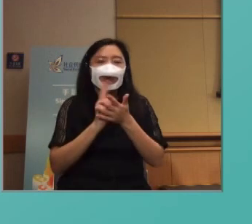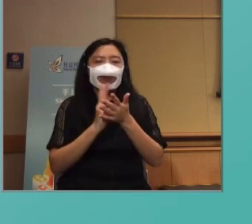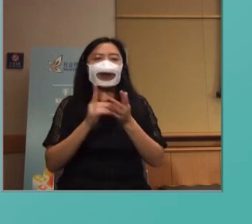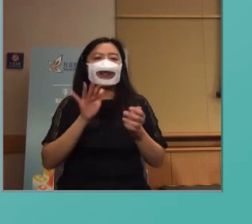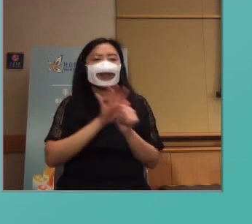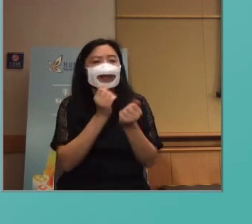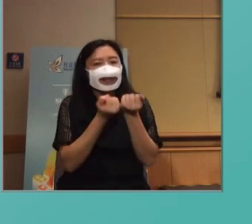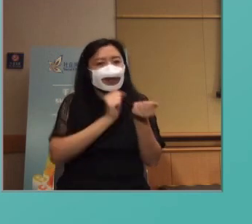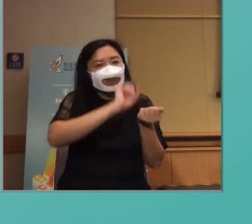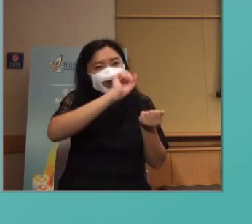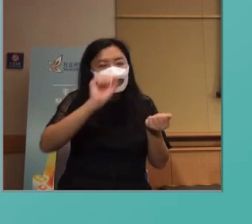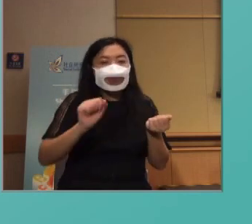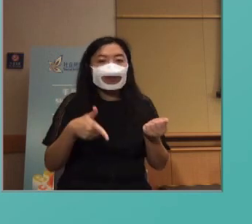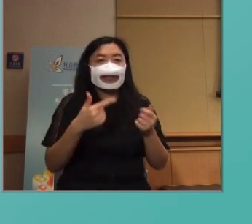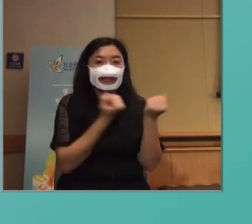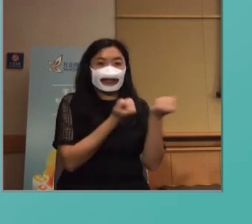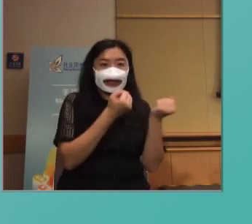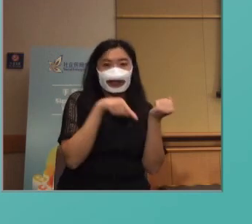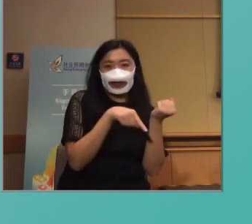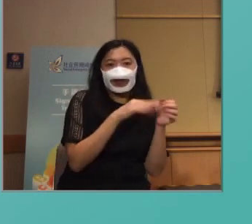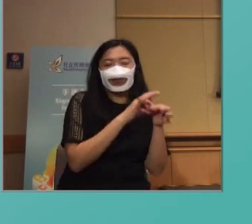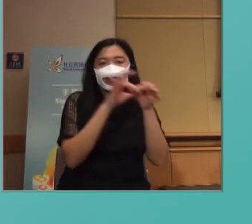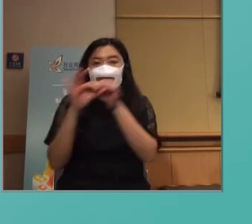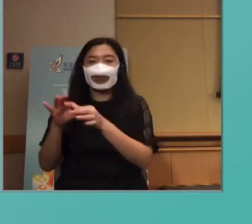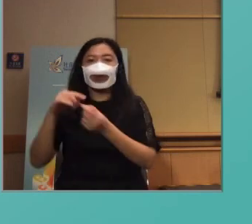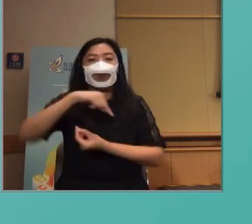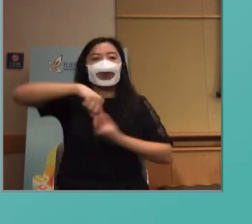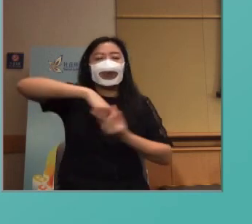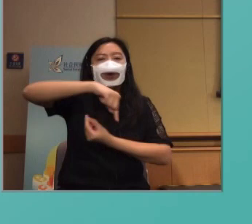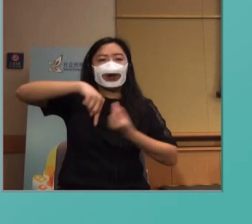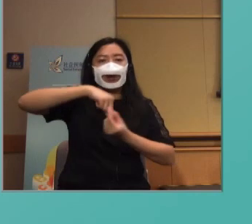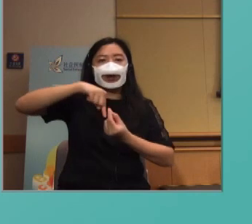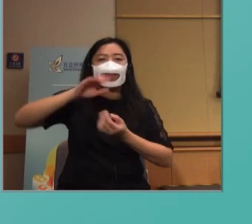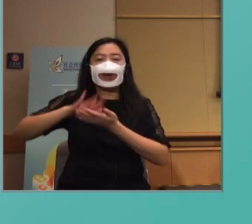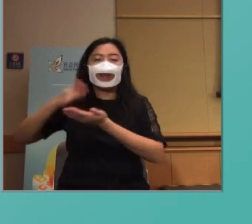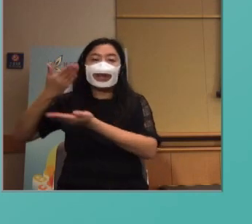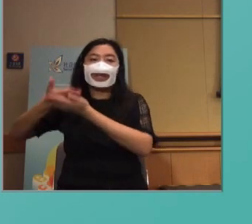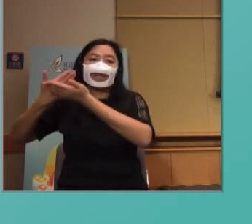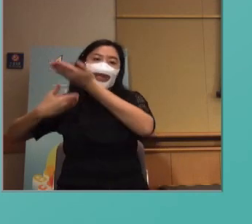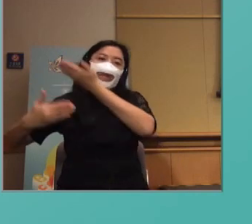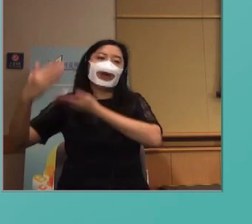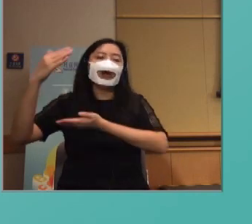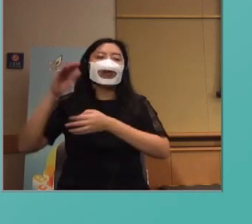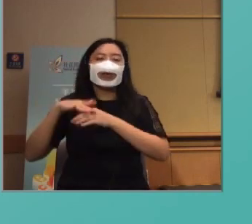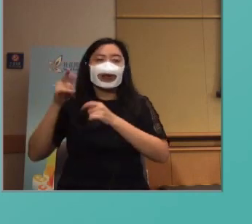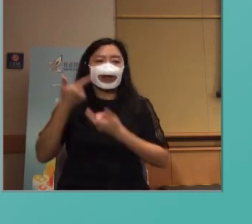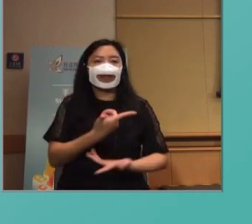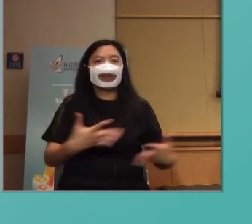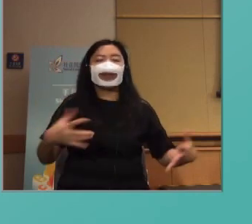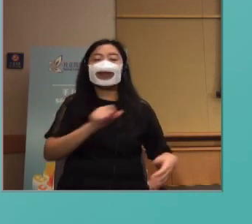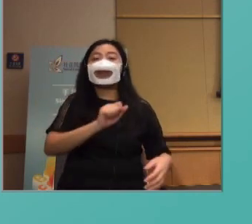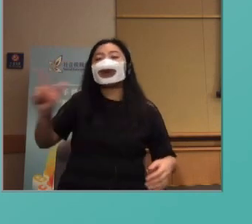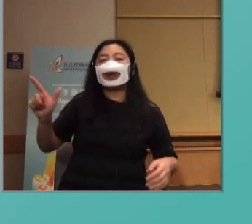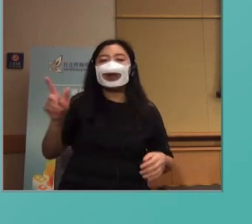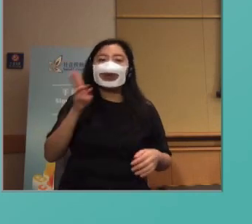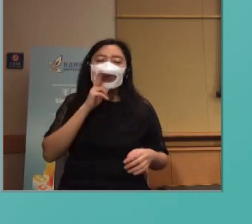much greater than the sale of cars itself. But imagine in a world where every time you want to implement a service into the car,